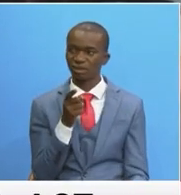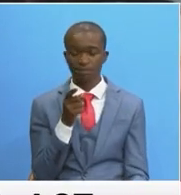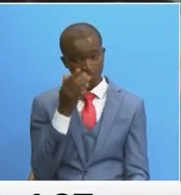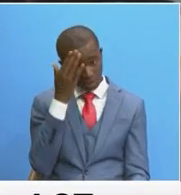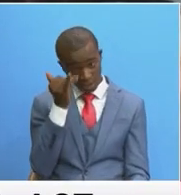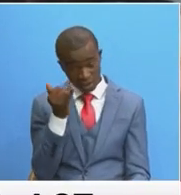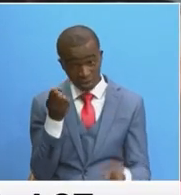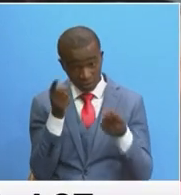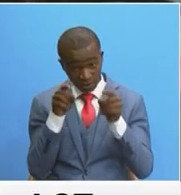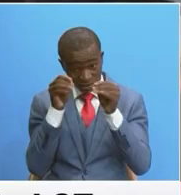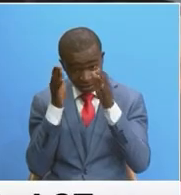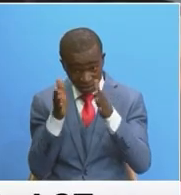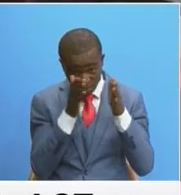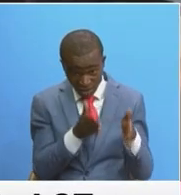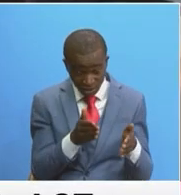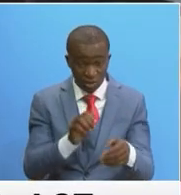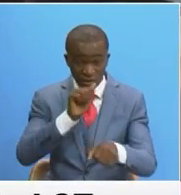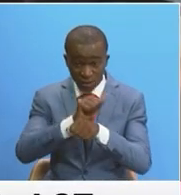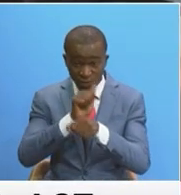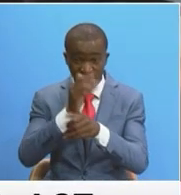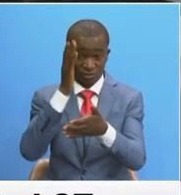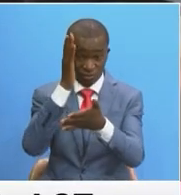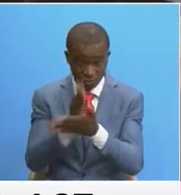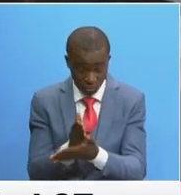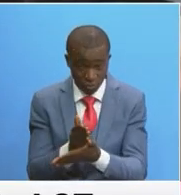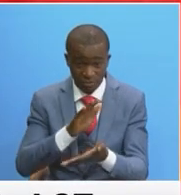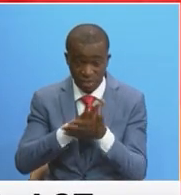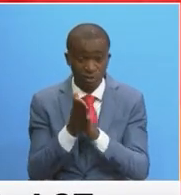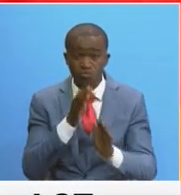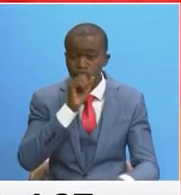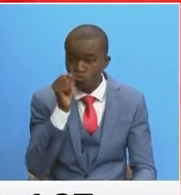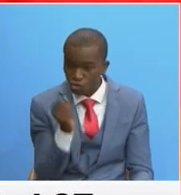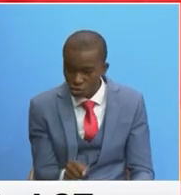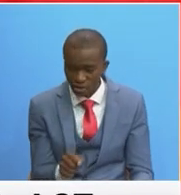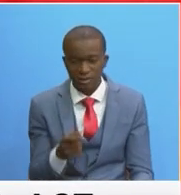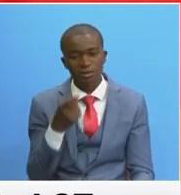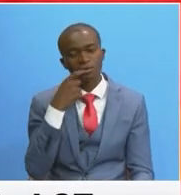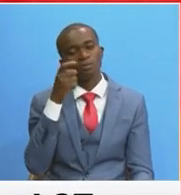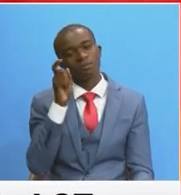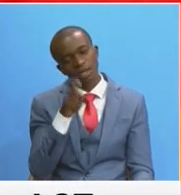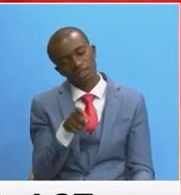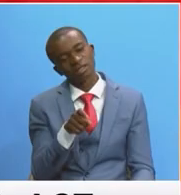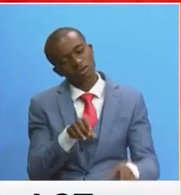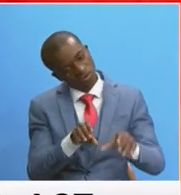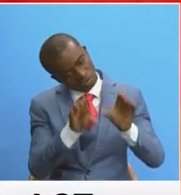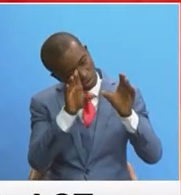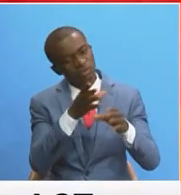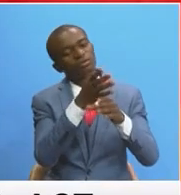employees. Among other NAPSA reforms, we propose an